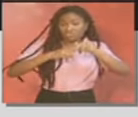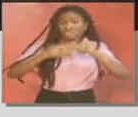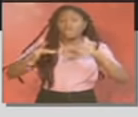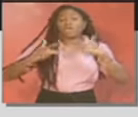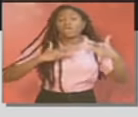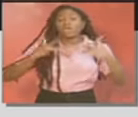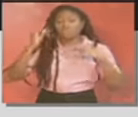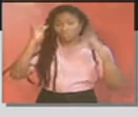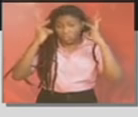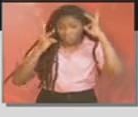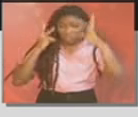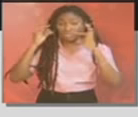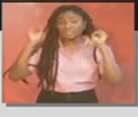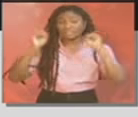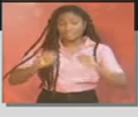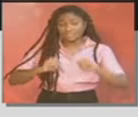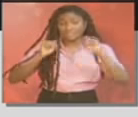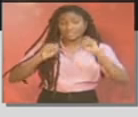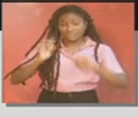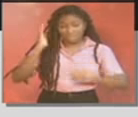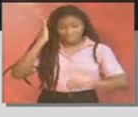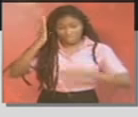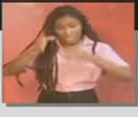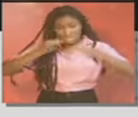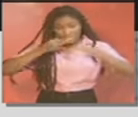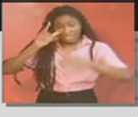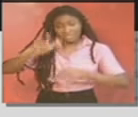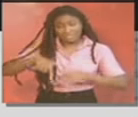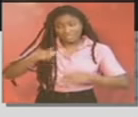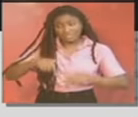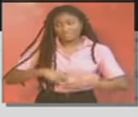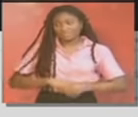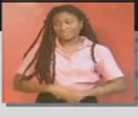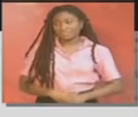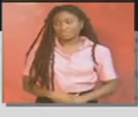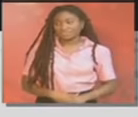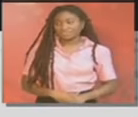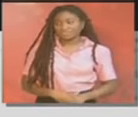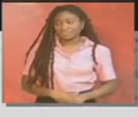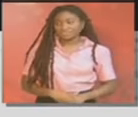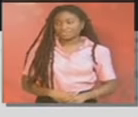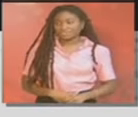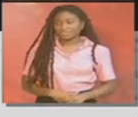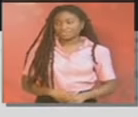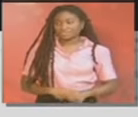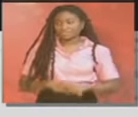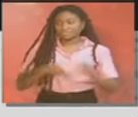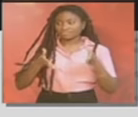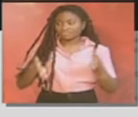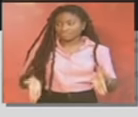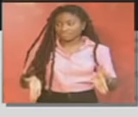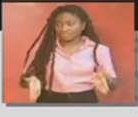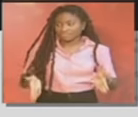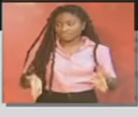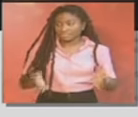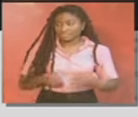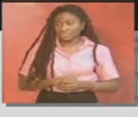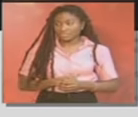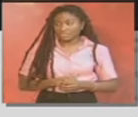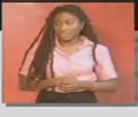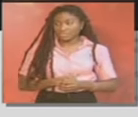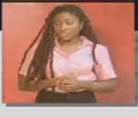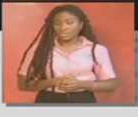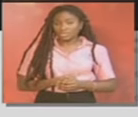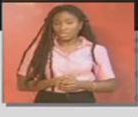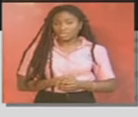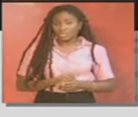speak about in a little more detail. Let's go to the next slide. The next slide shows something similar, but aggregating the